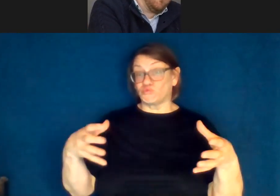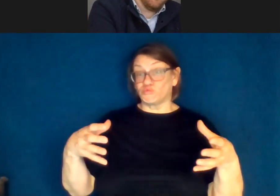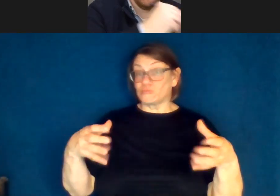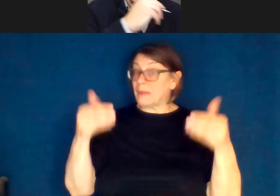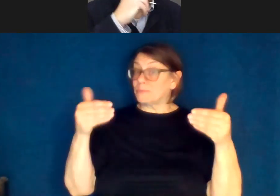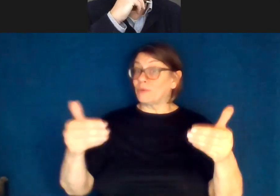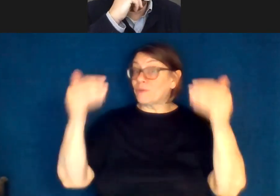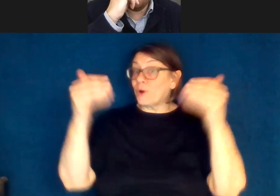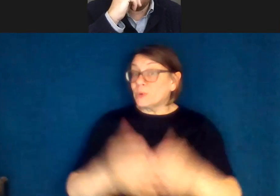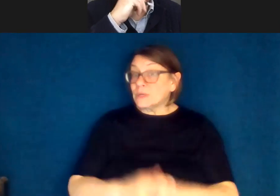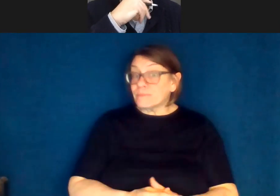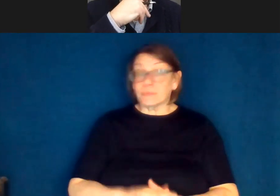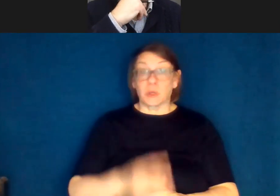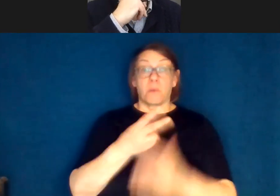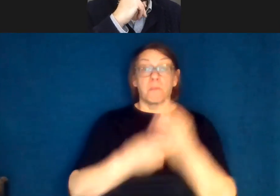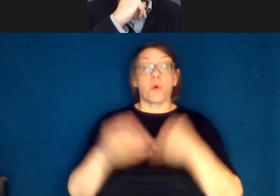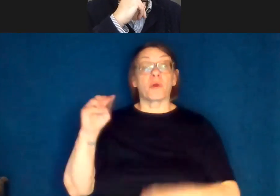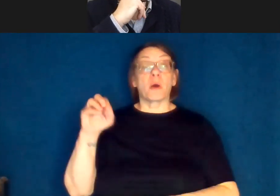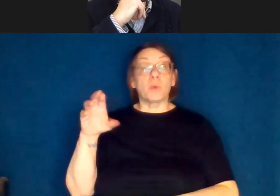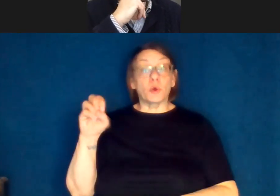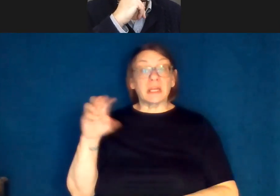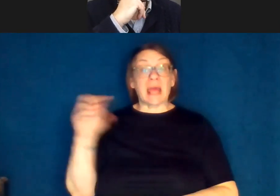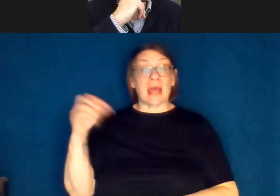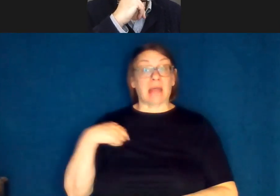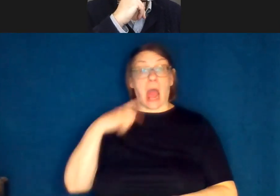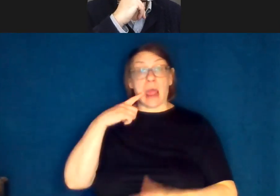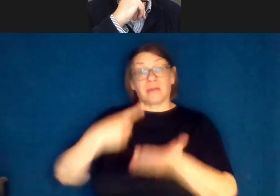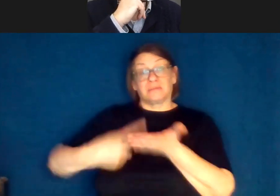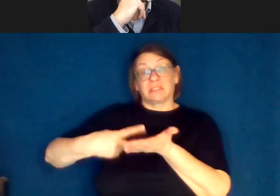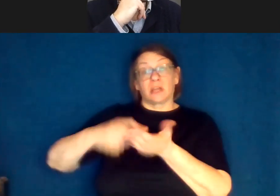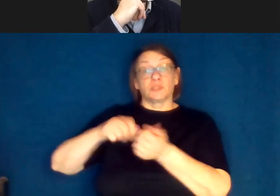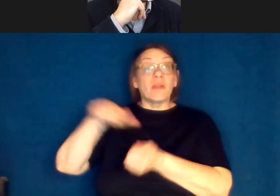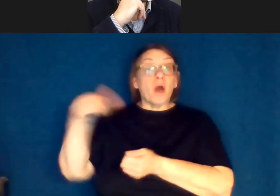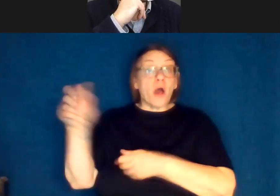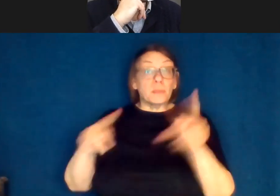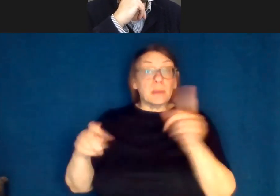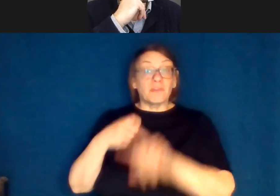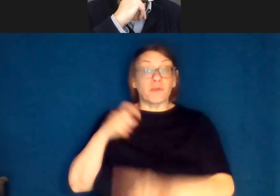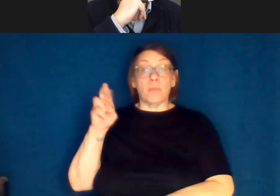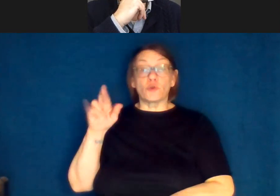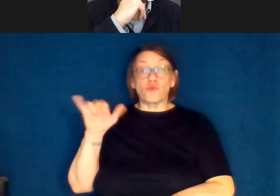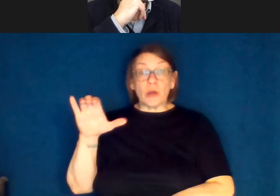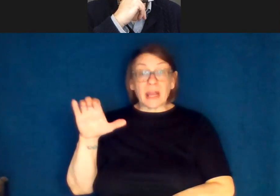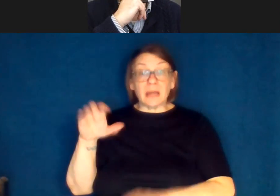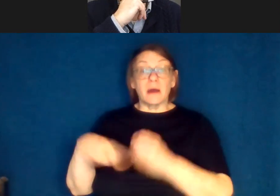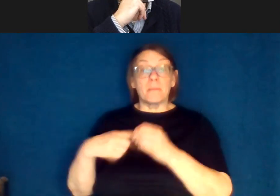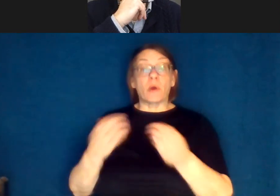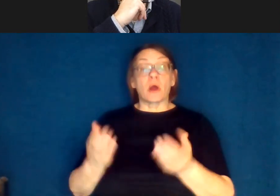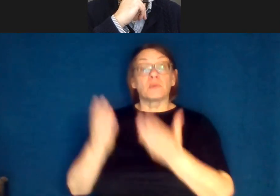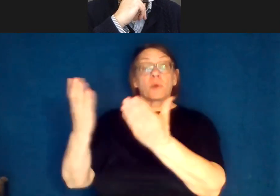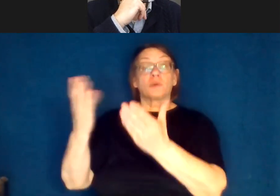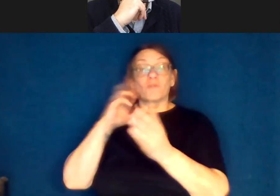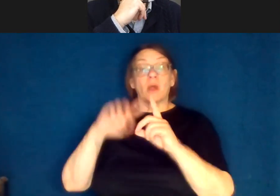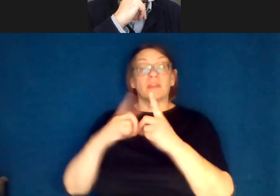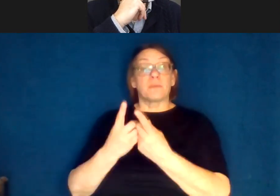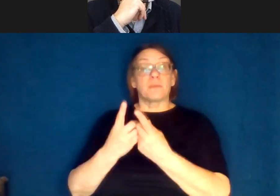it. Both Marie and I have been in discussion with some other folks at RIC on a proposal for the Department of Labor